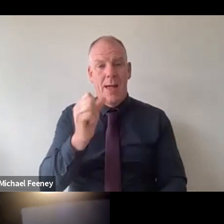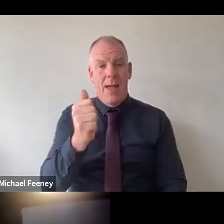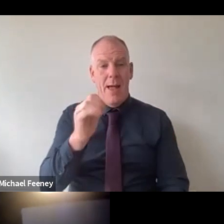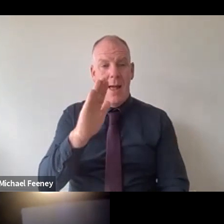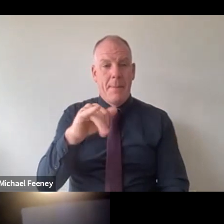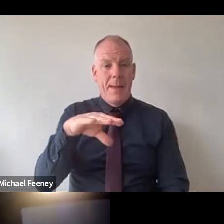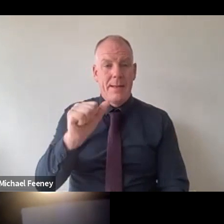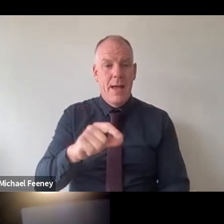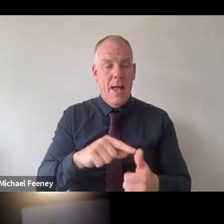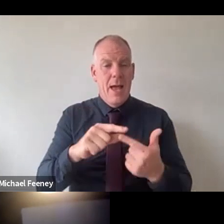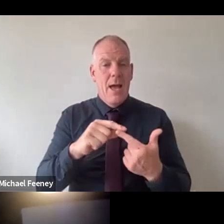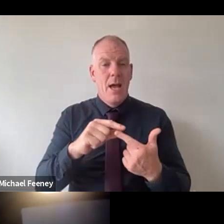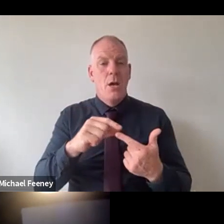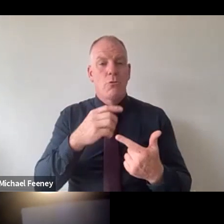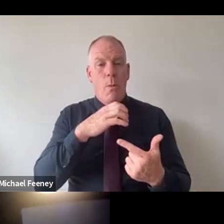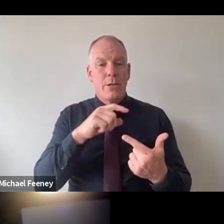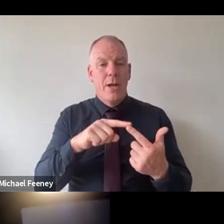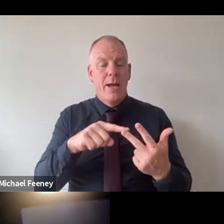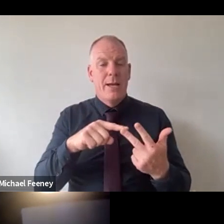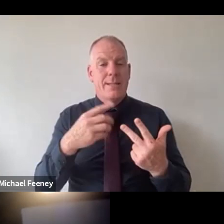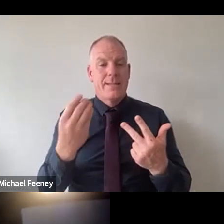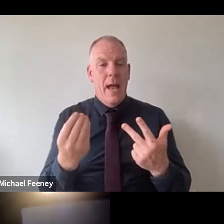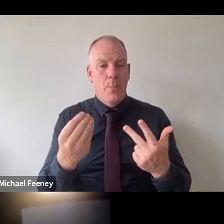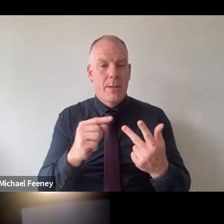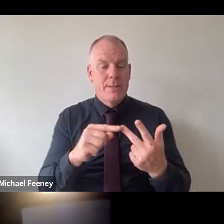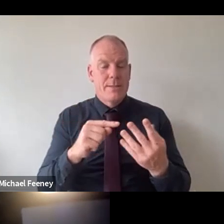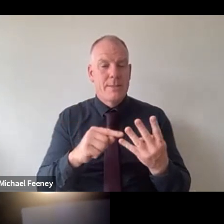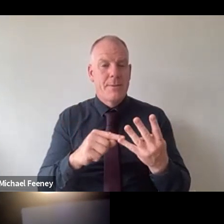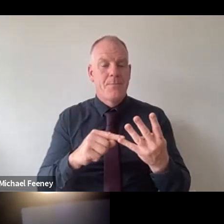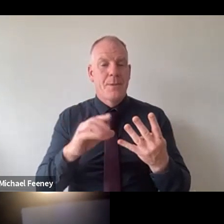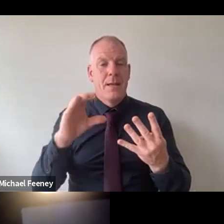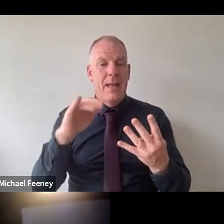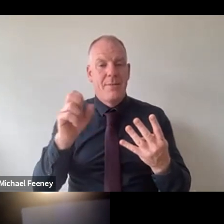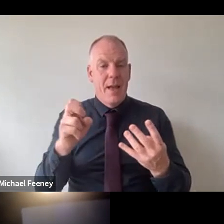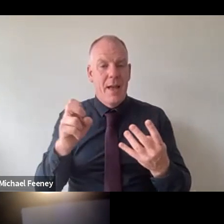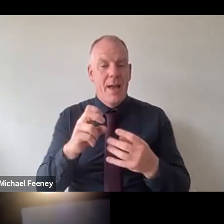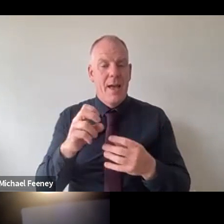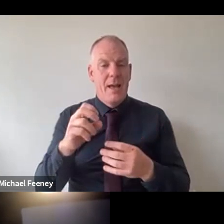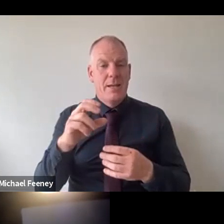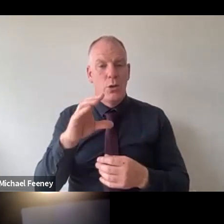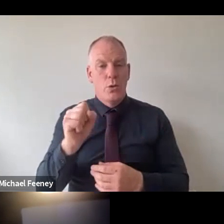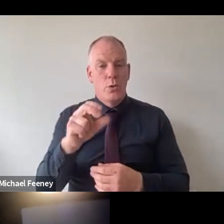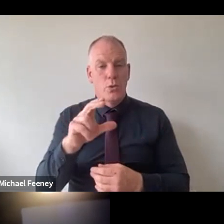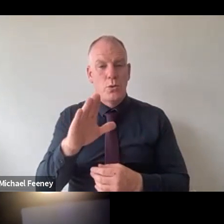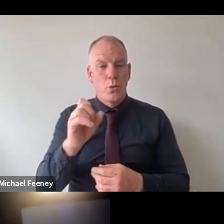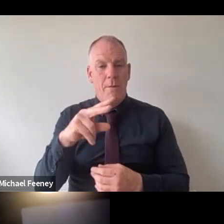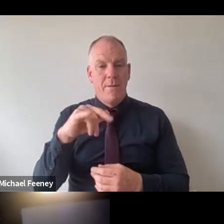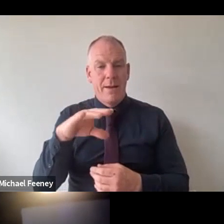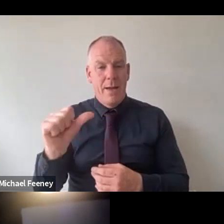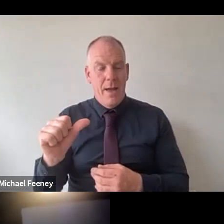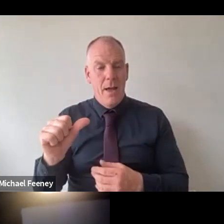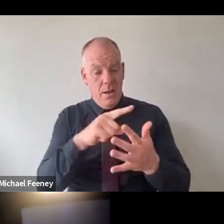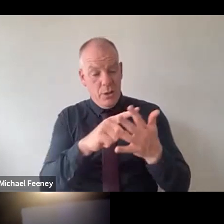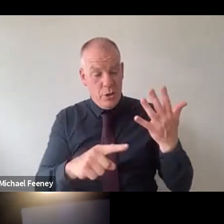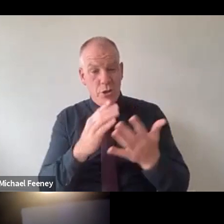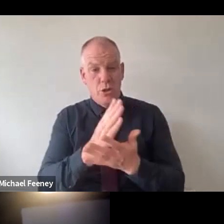Croatia, Cyprus, Latvia, Montenegro, Serbia, and Slovakia. You'll see that some of these are EU countries,